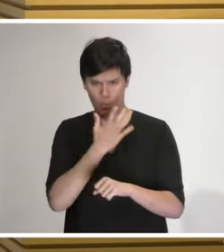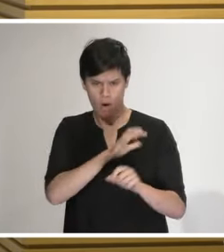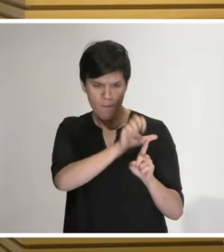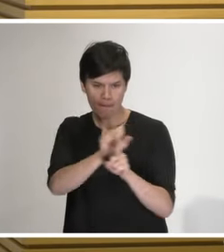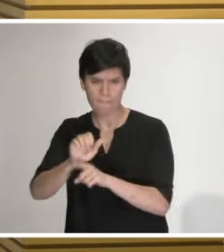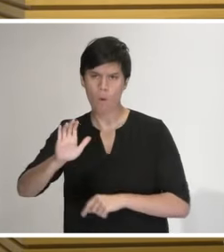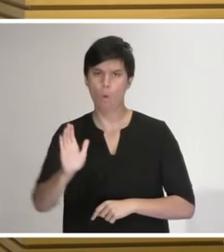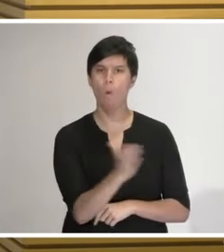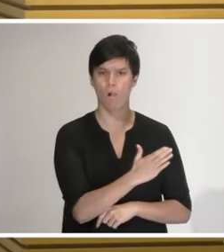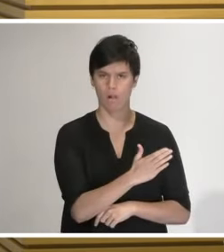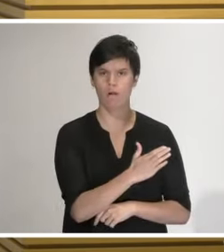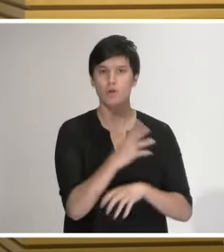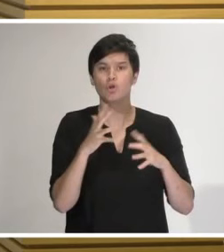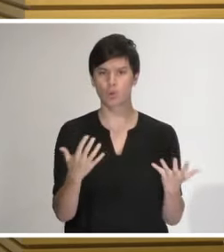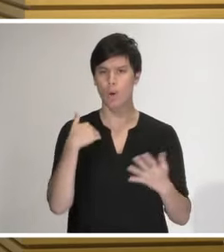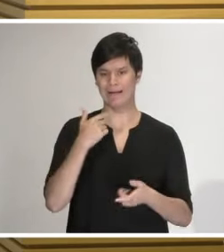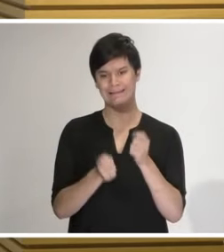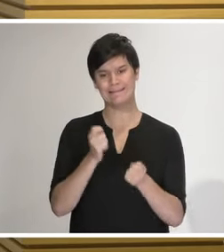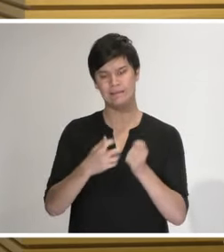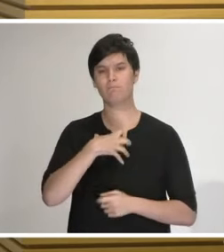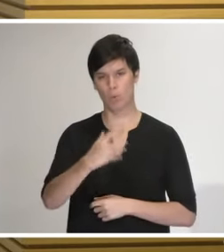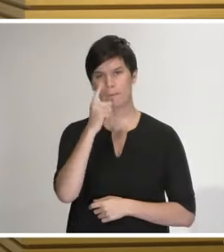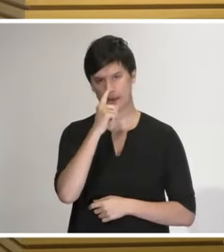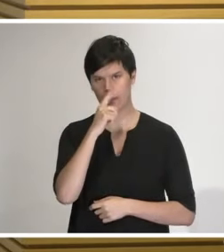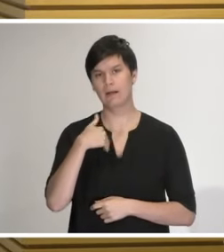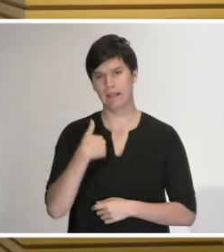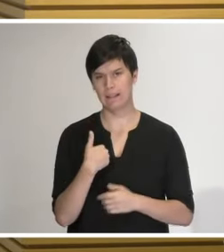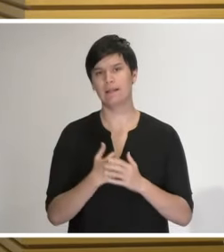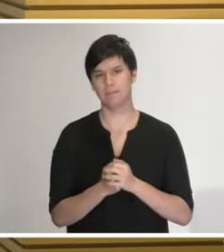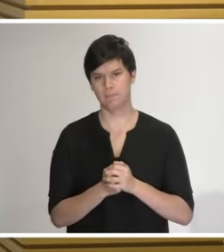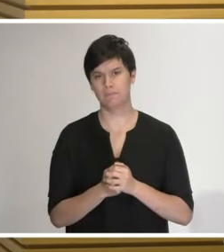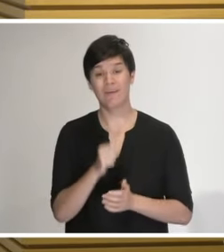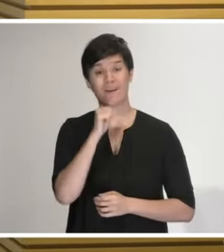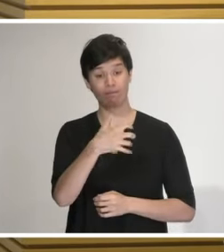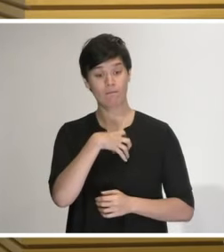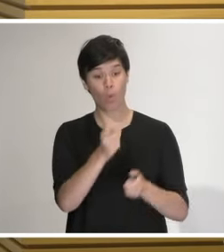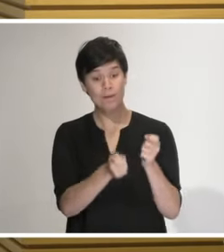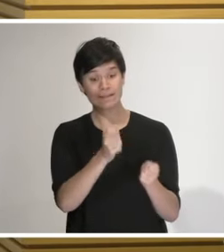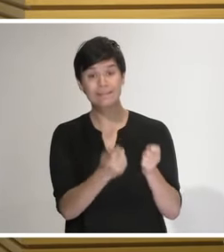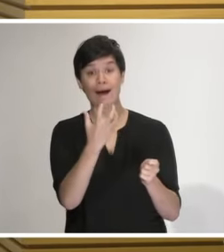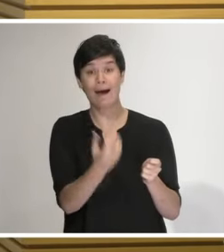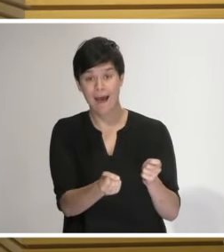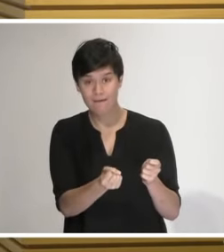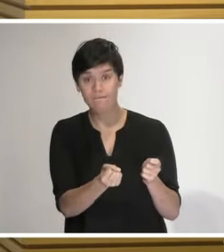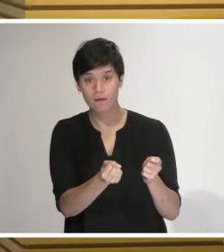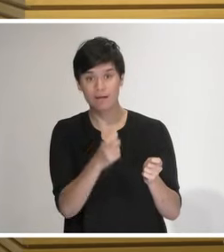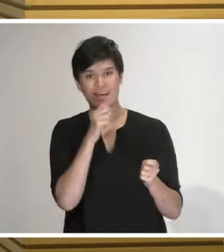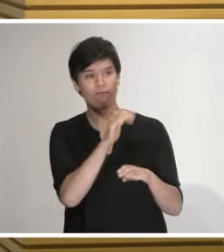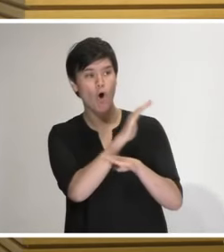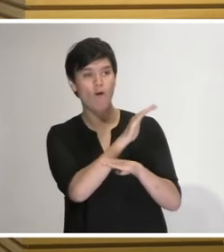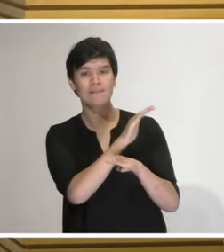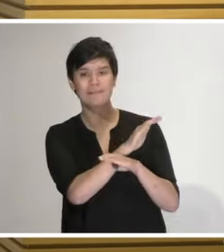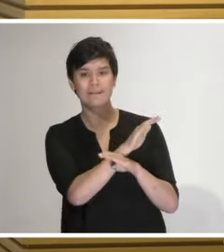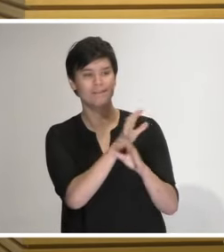in tests, but also the fact that we're not seeing, by increasing our tests and having that wider case definition, we